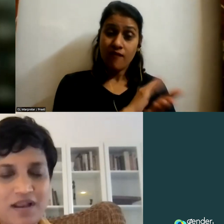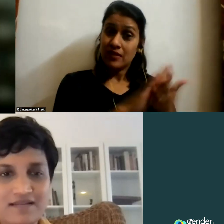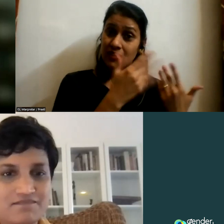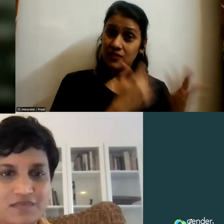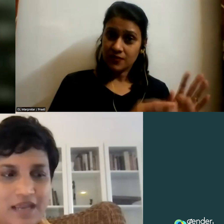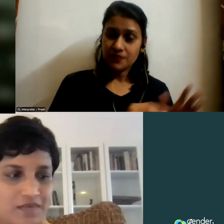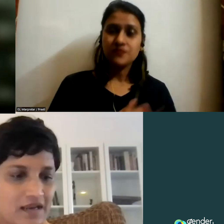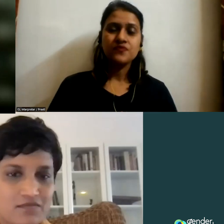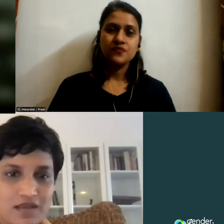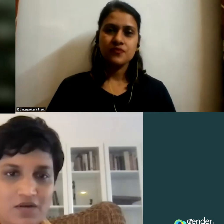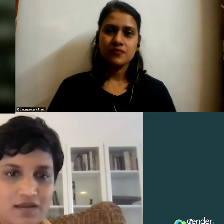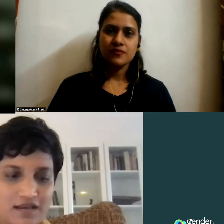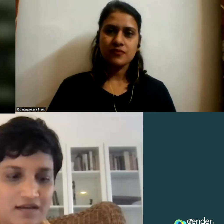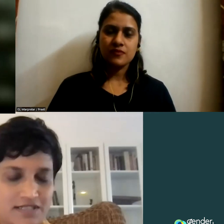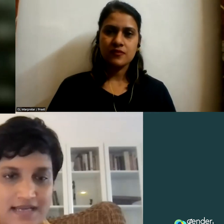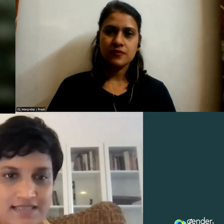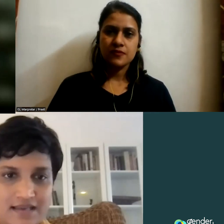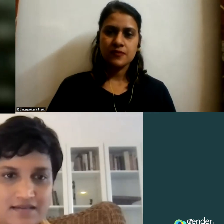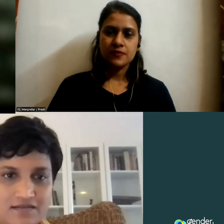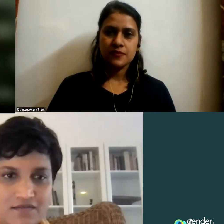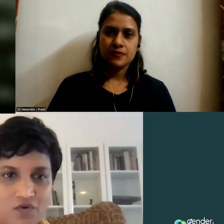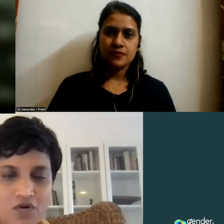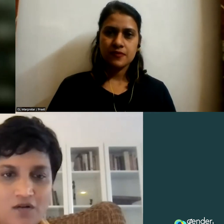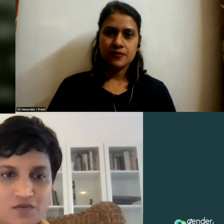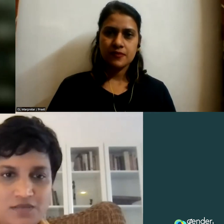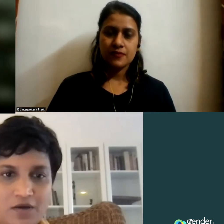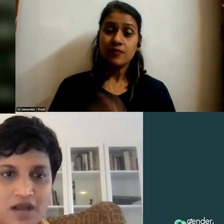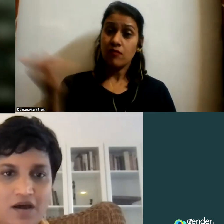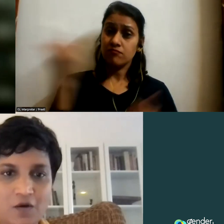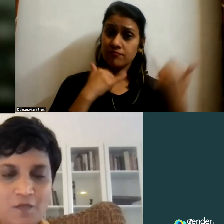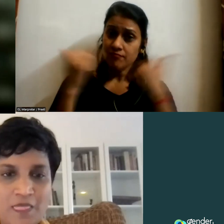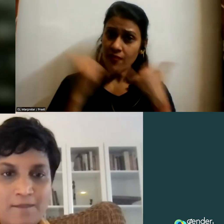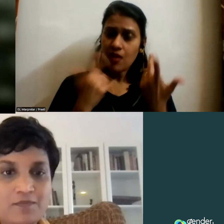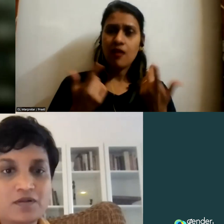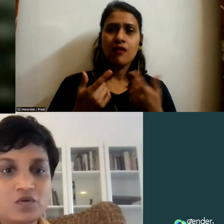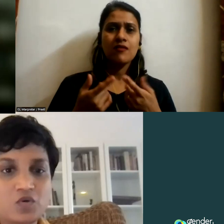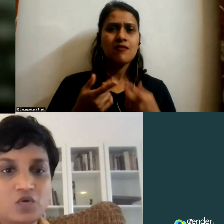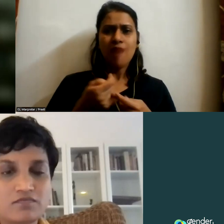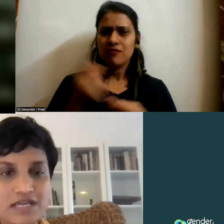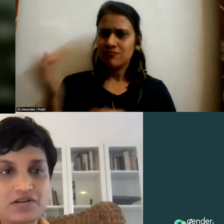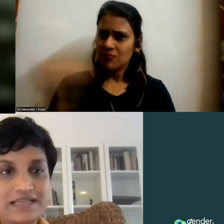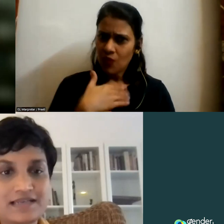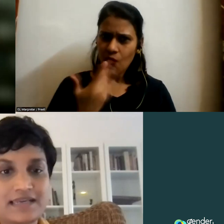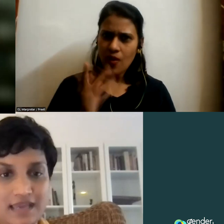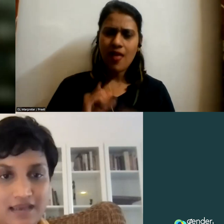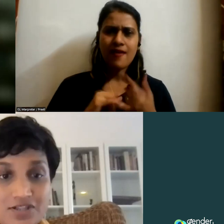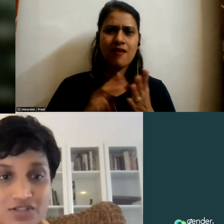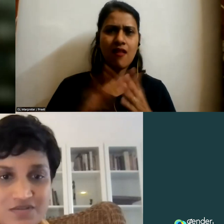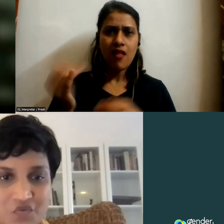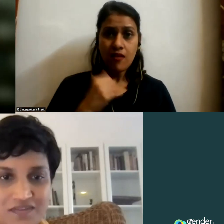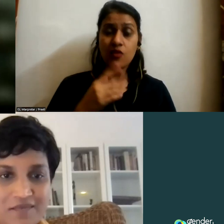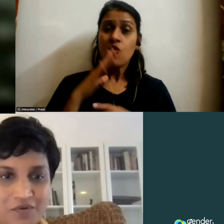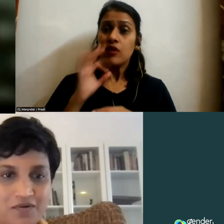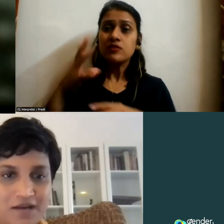And what I kept getting, texts and phone calls was about how people who generally didn't